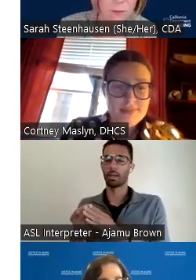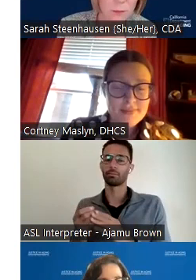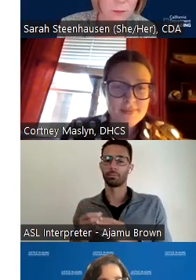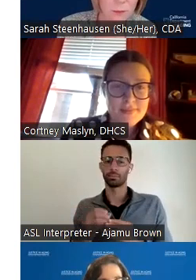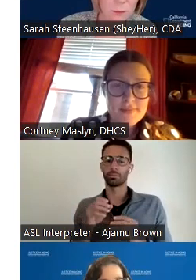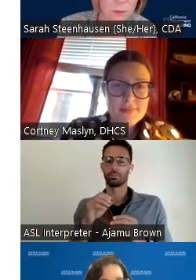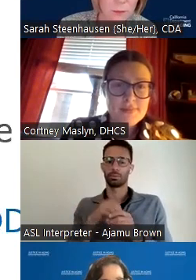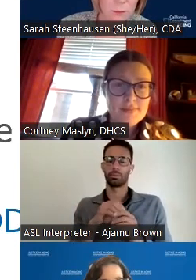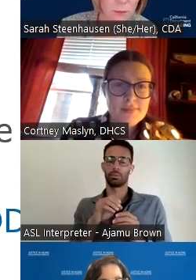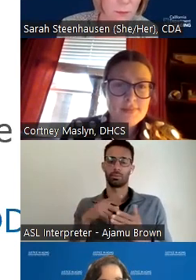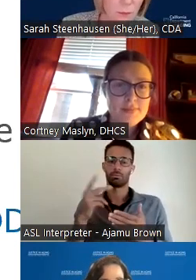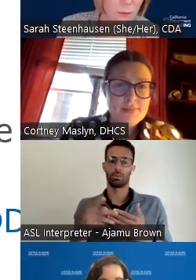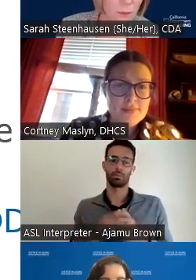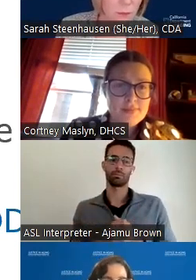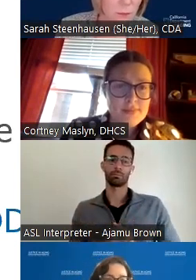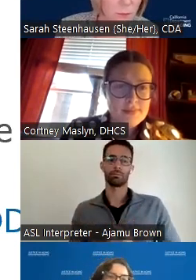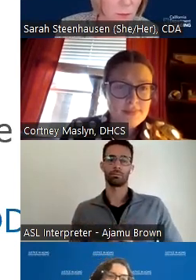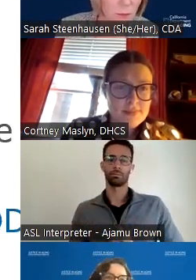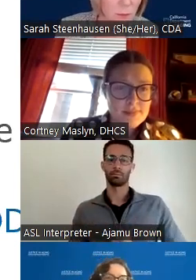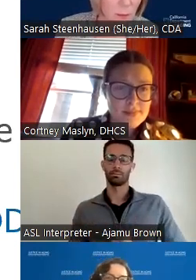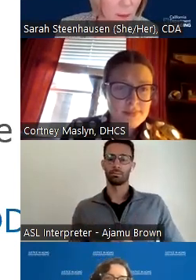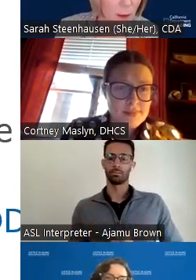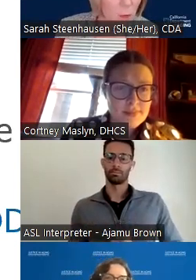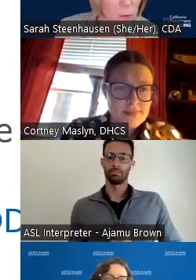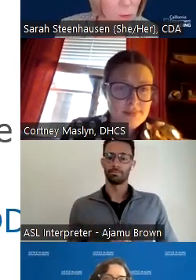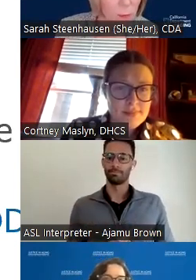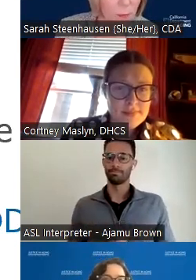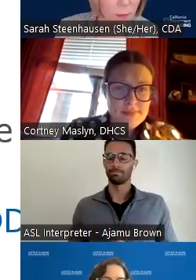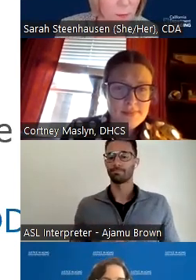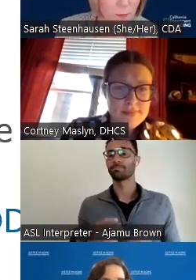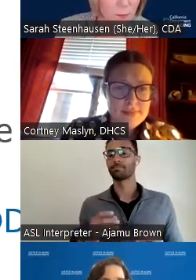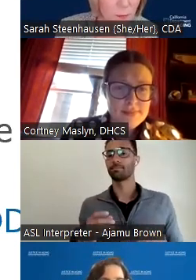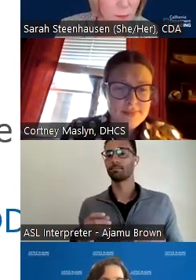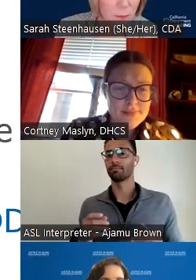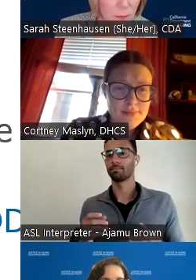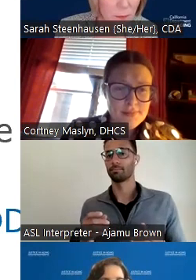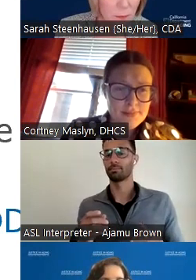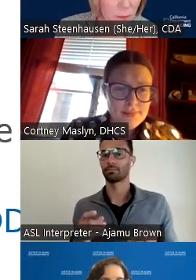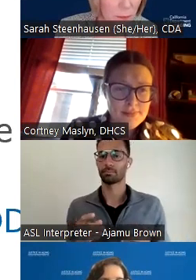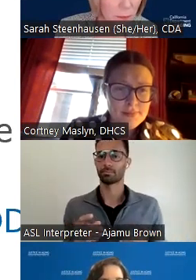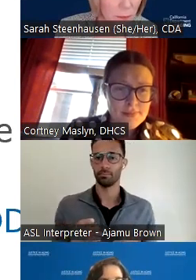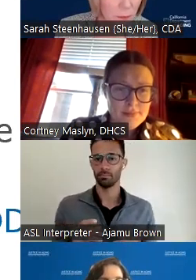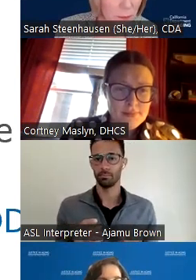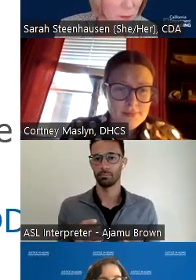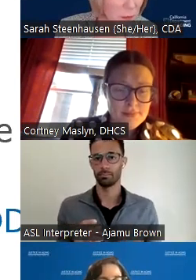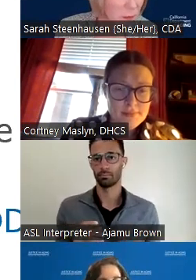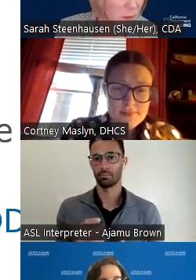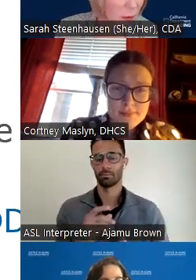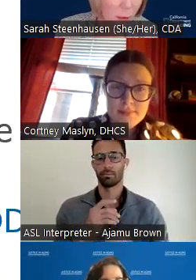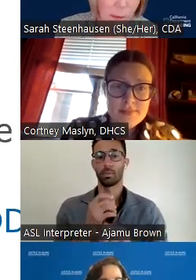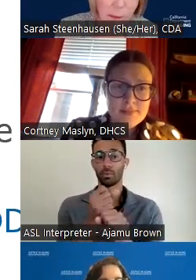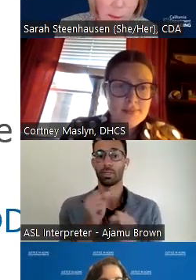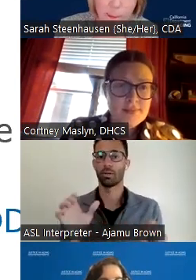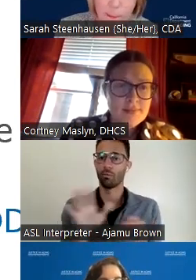next slide. I'm sorry about the noise. So to really get this full picture, we